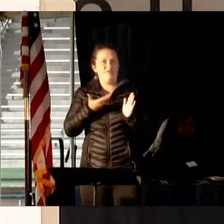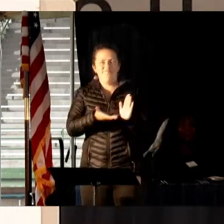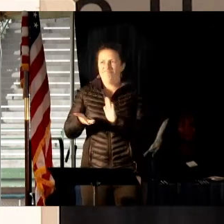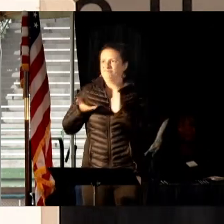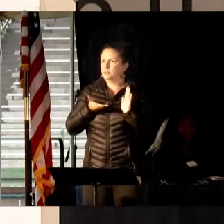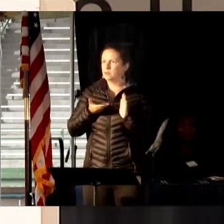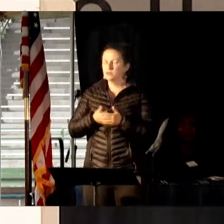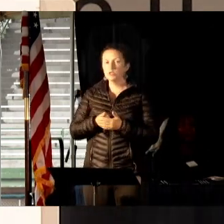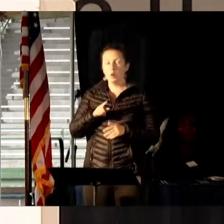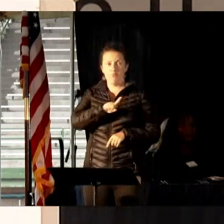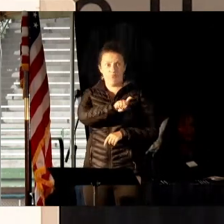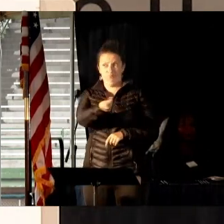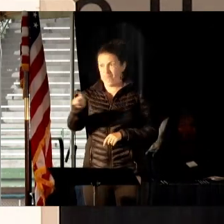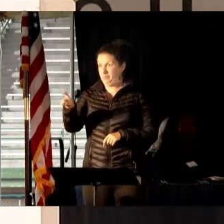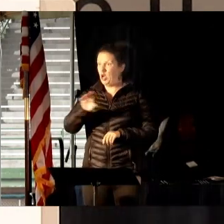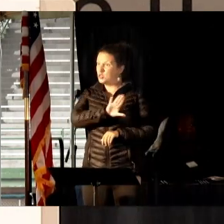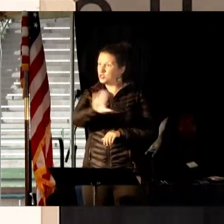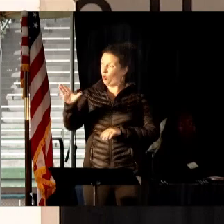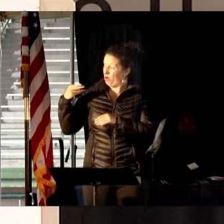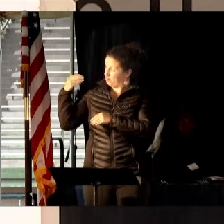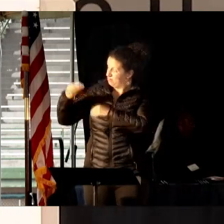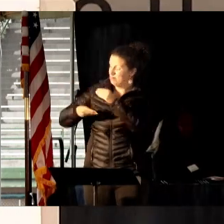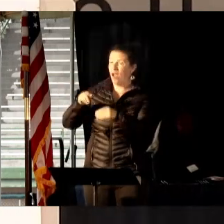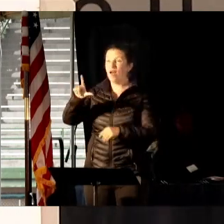legacy be? Thank you.